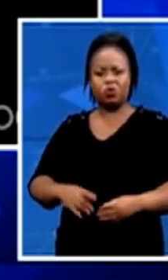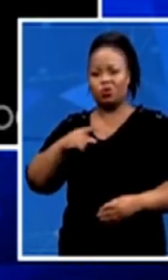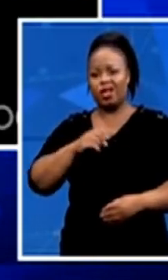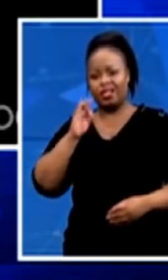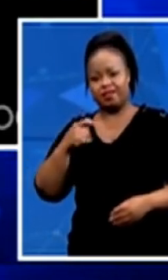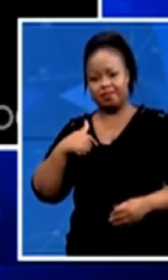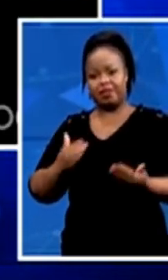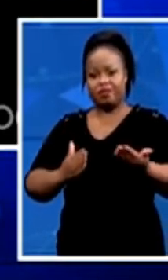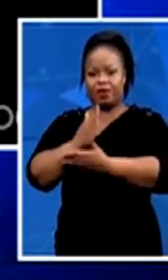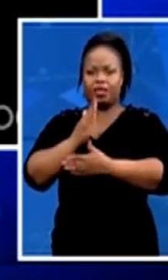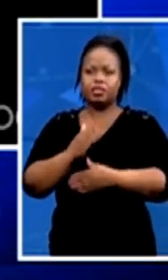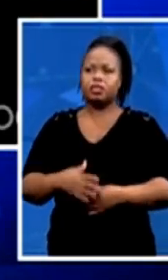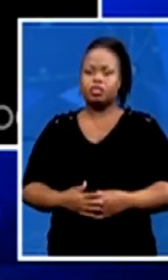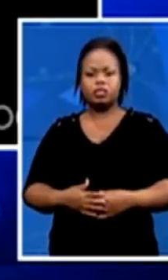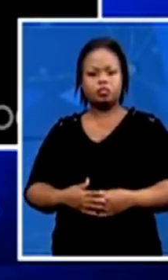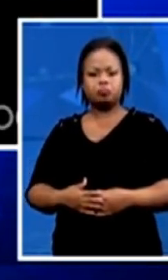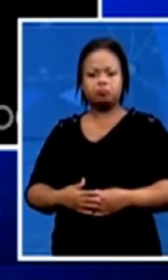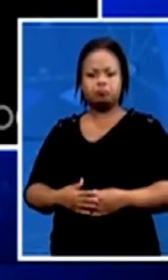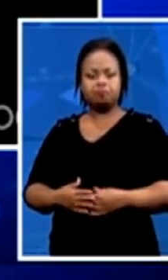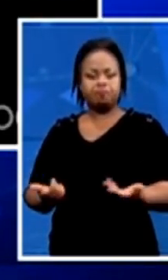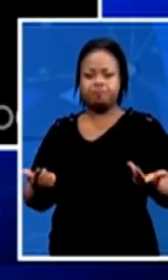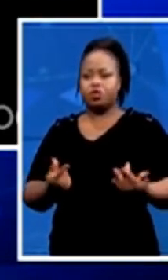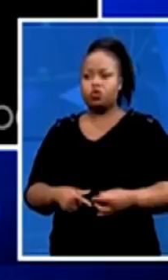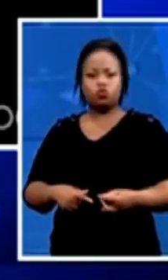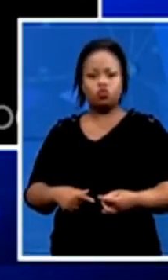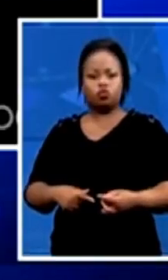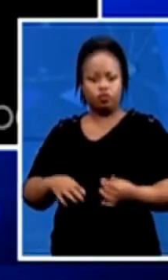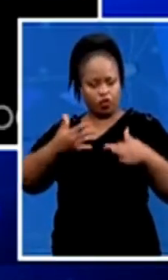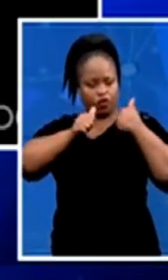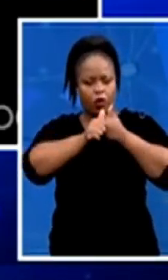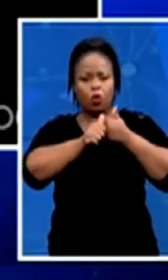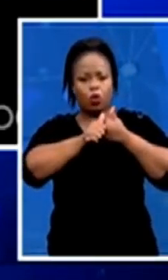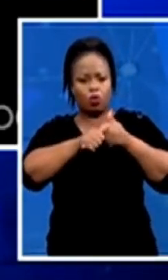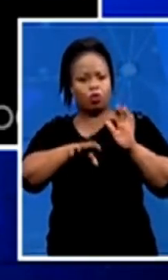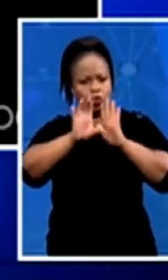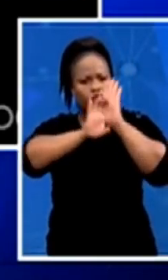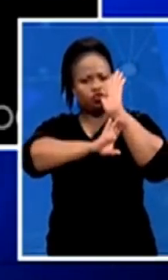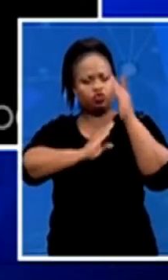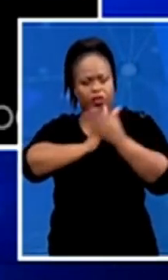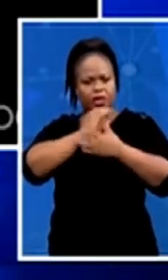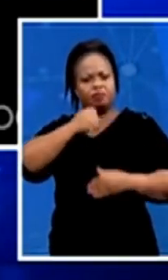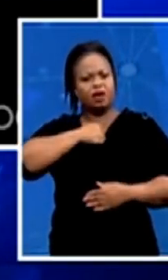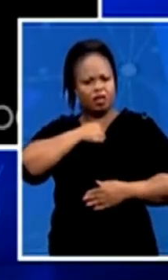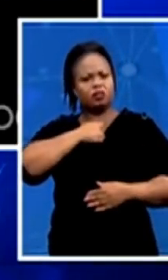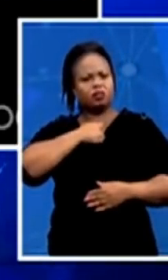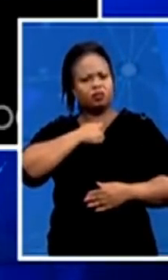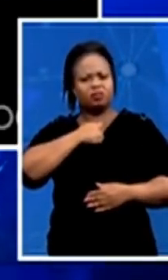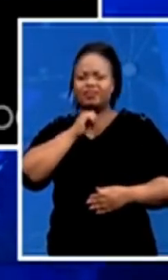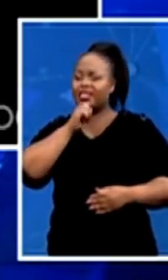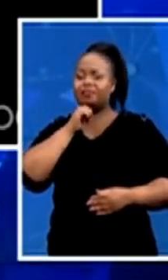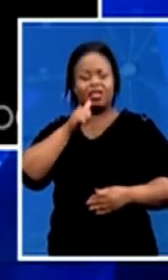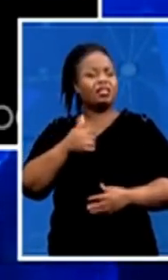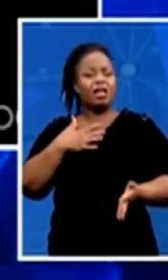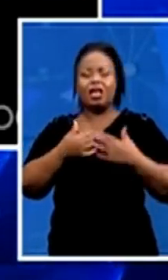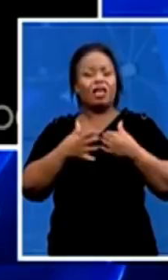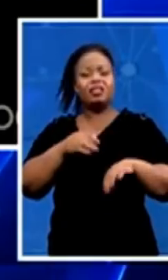assert my constitutional right at any point, even on my deathbed, one cannot say, oh, well, you should